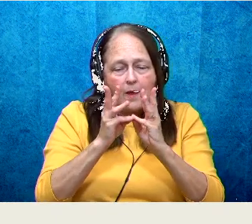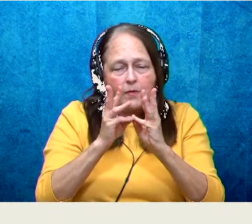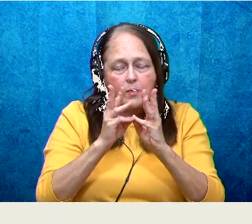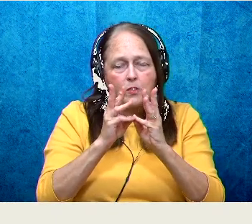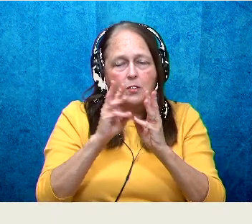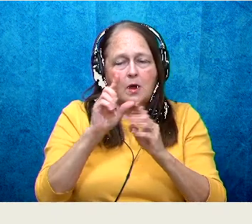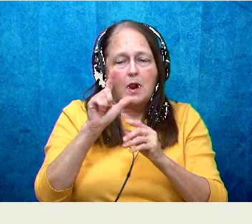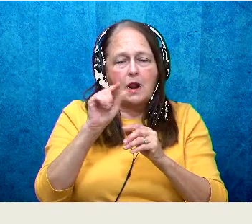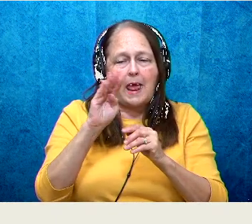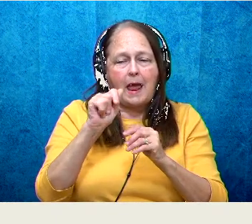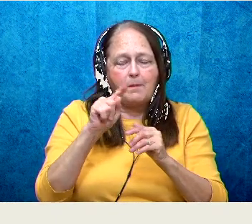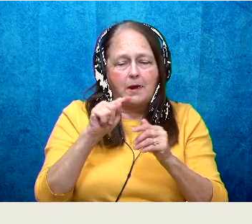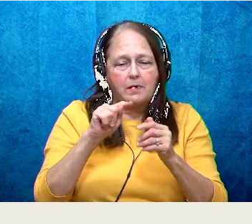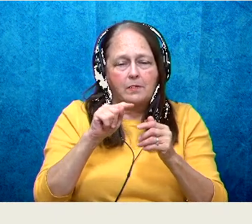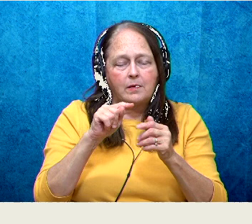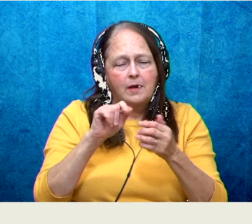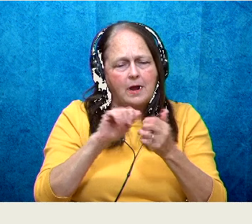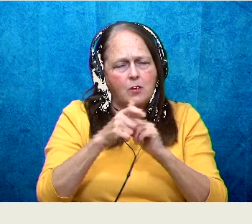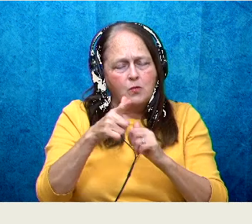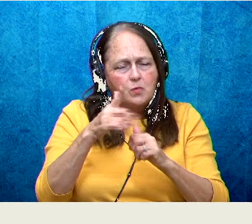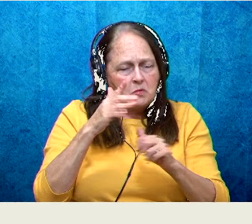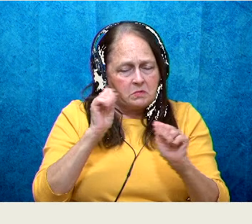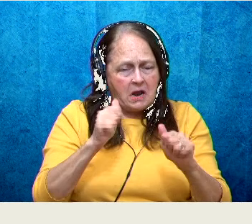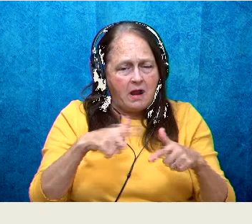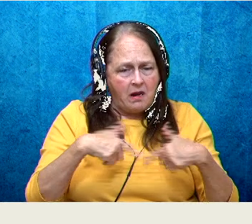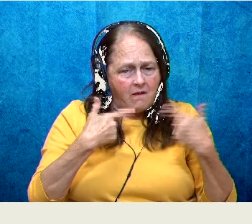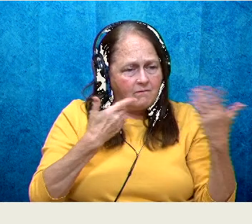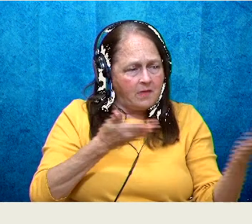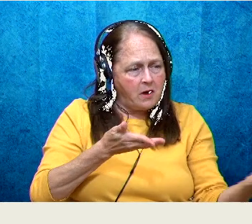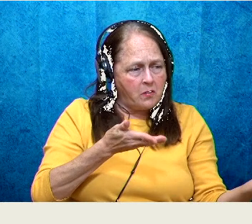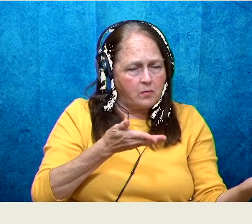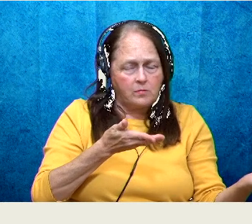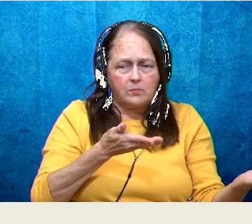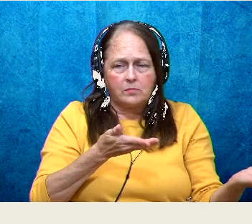settlement in daily life? Think about that for a moment.